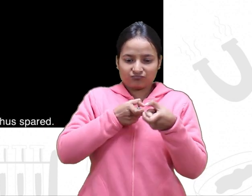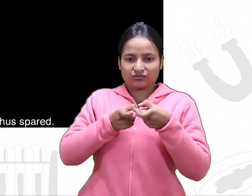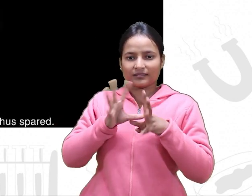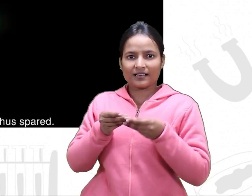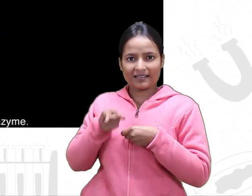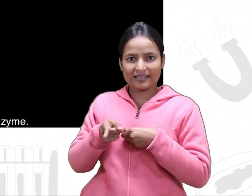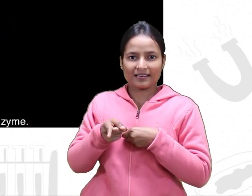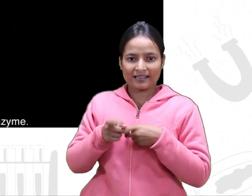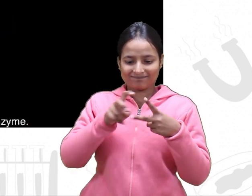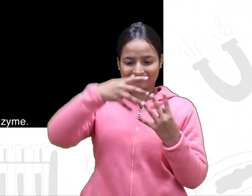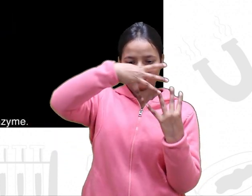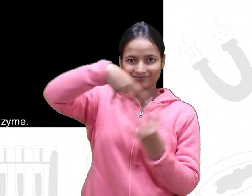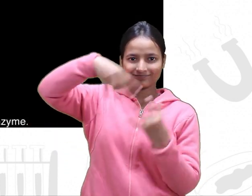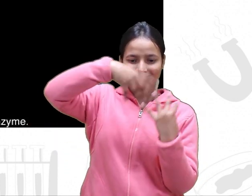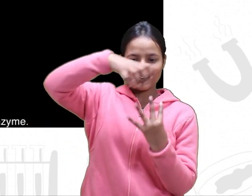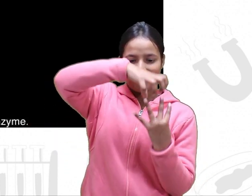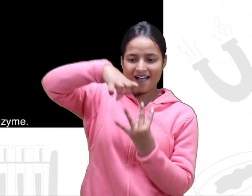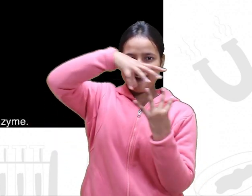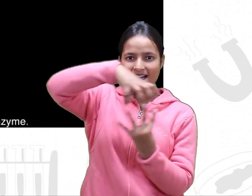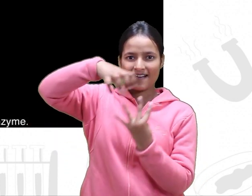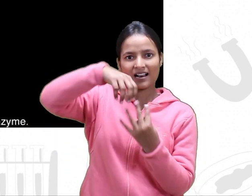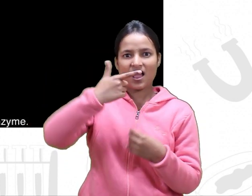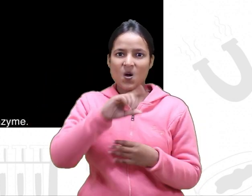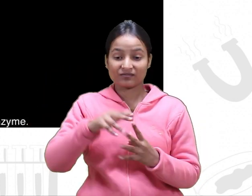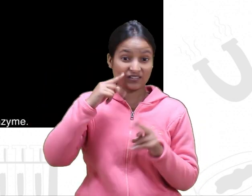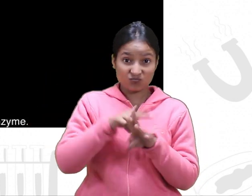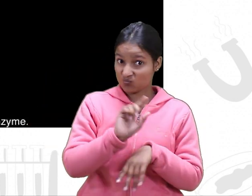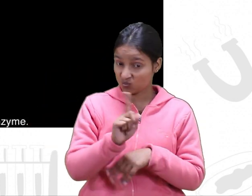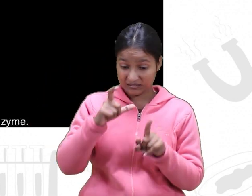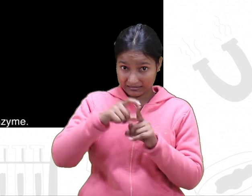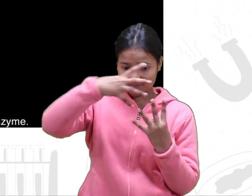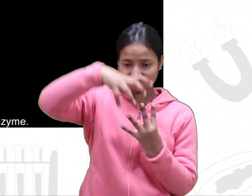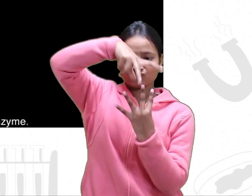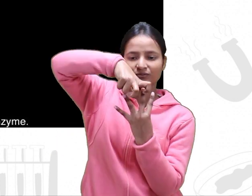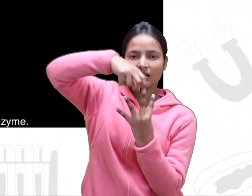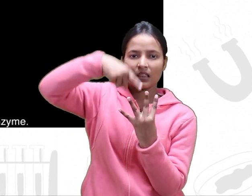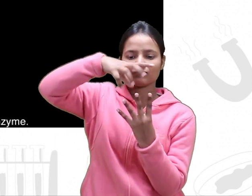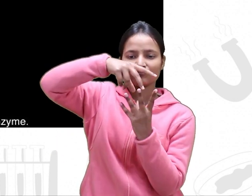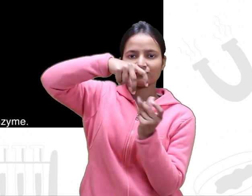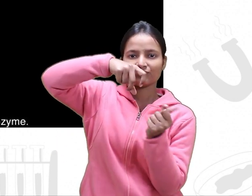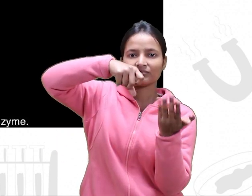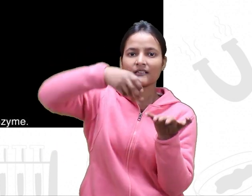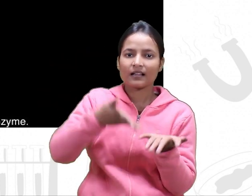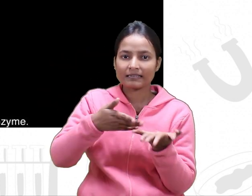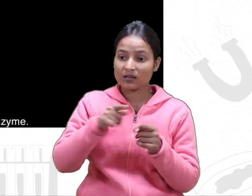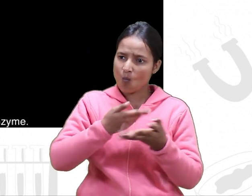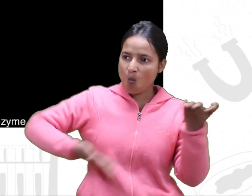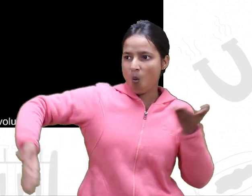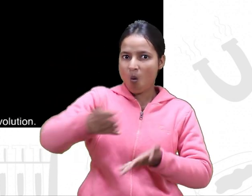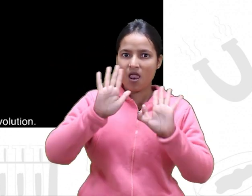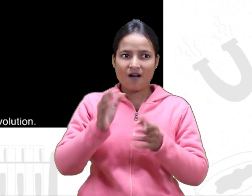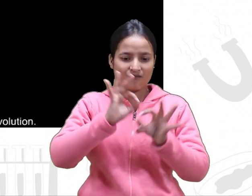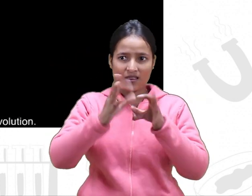are thus spared. Not only amino acids, DTD also identifies tRNA. This is hallmark of an ancient